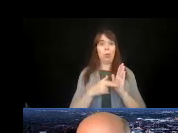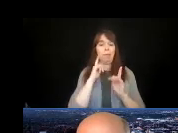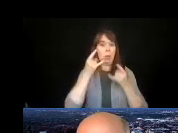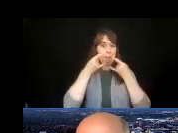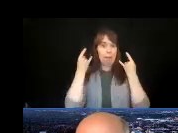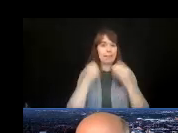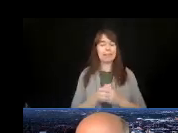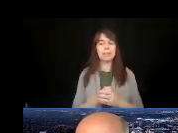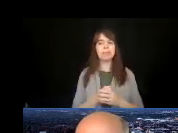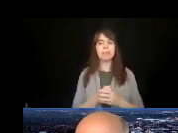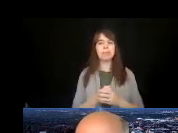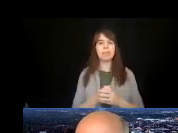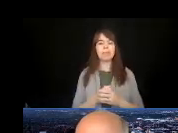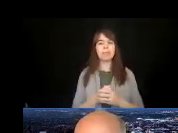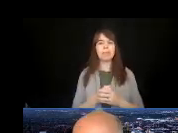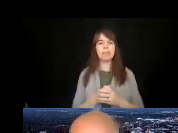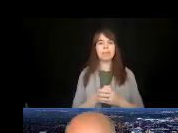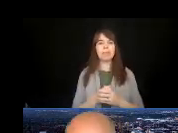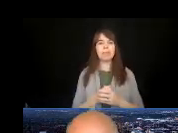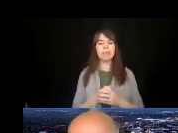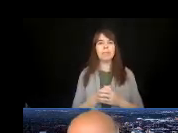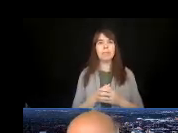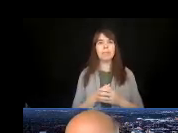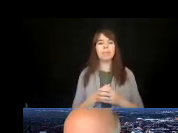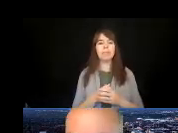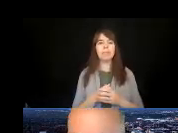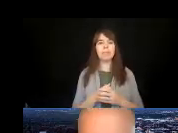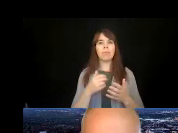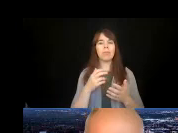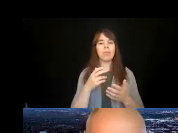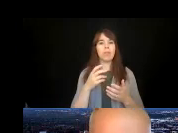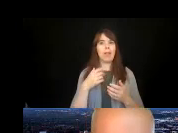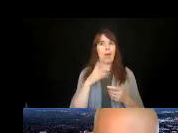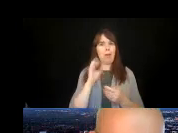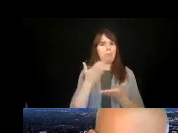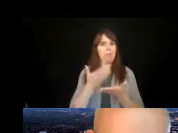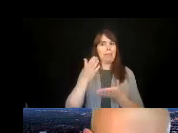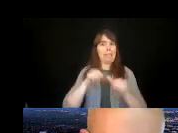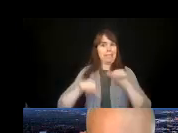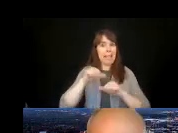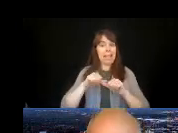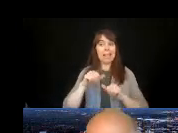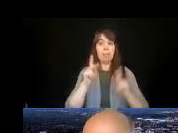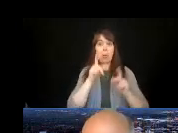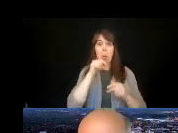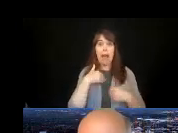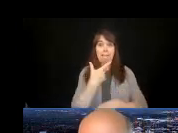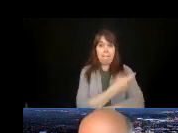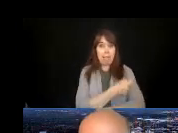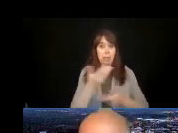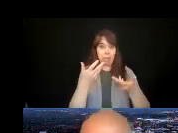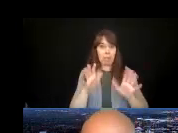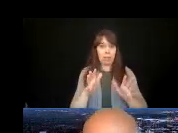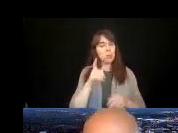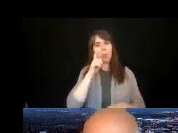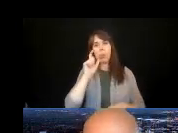And conceptually, we'd really like to move to a program which is supported by science, where vaccinated employees would not be required to